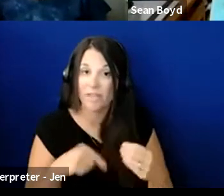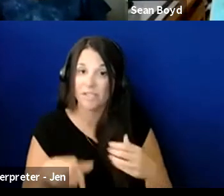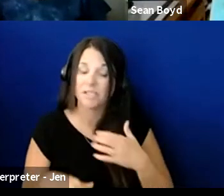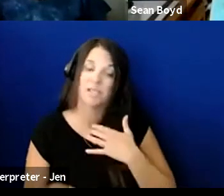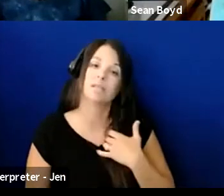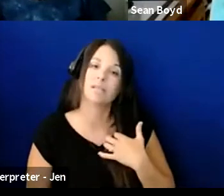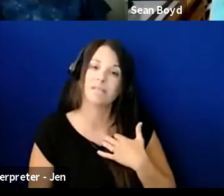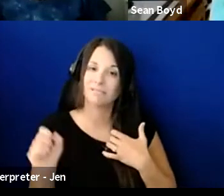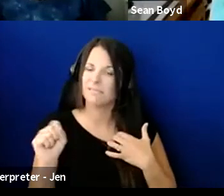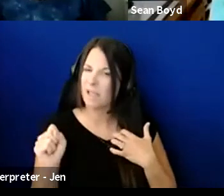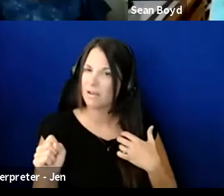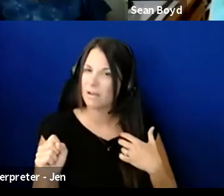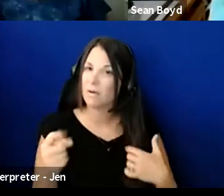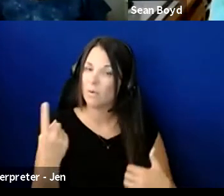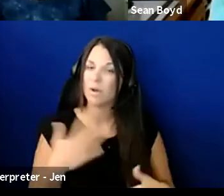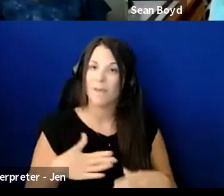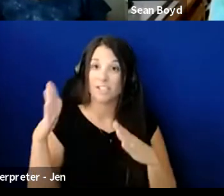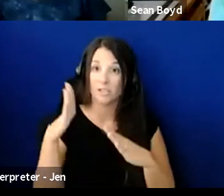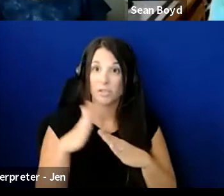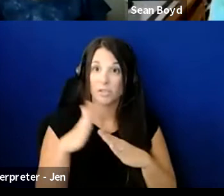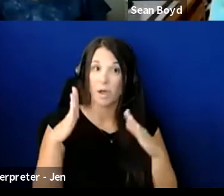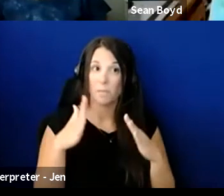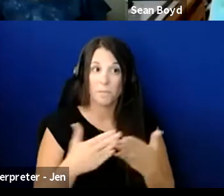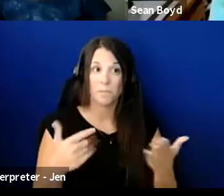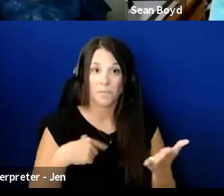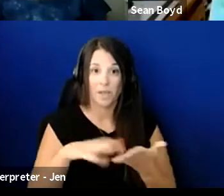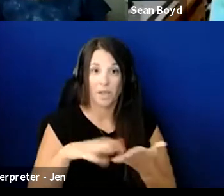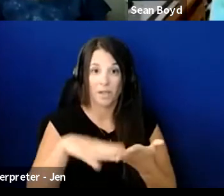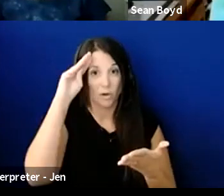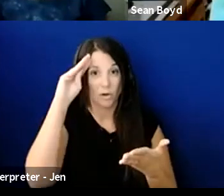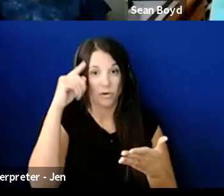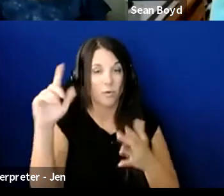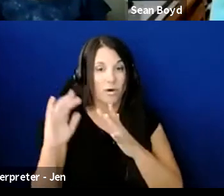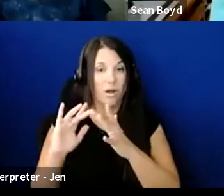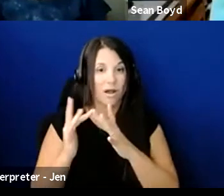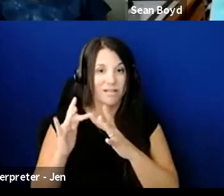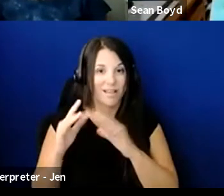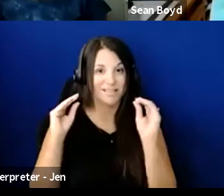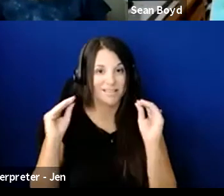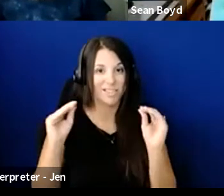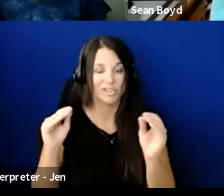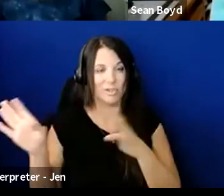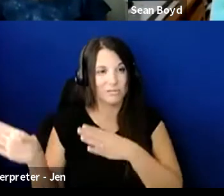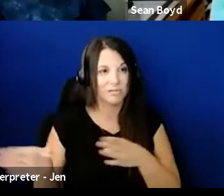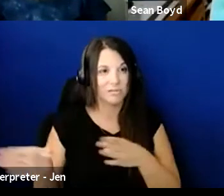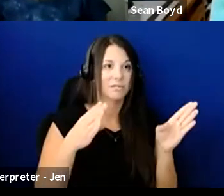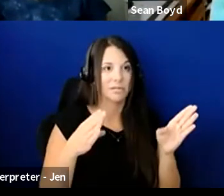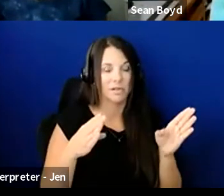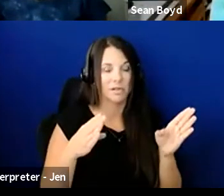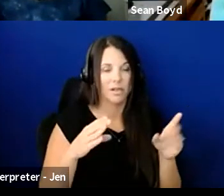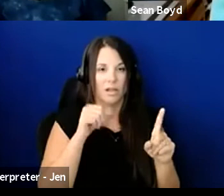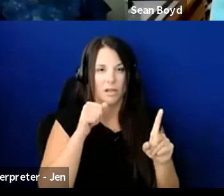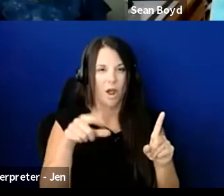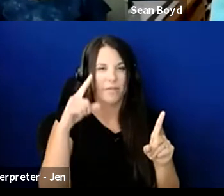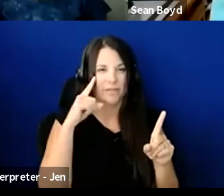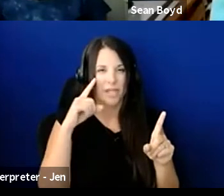my top takeaways from the online teaching was a shift from viewing the Canvas shell as,